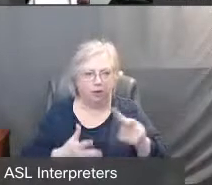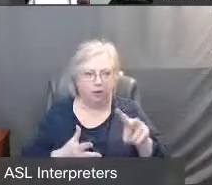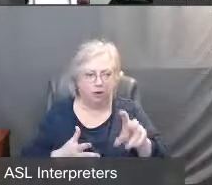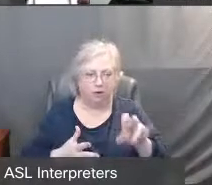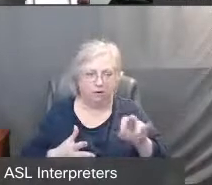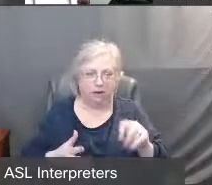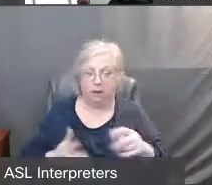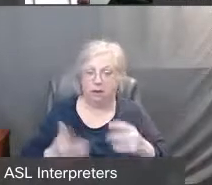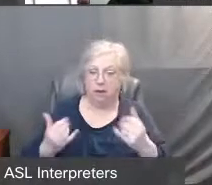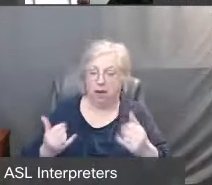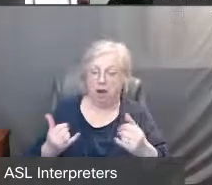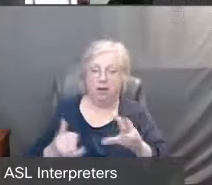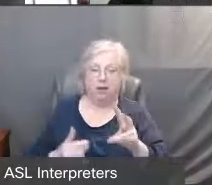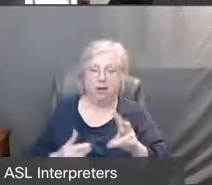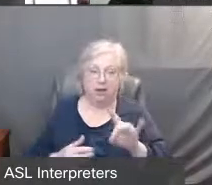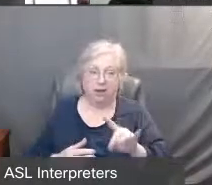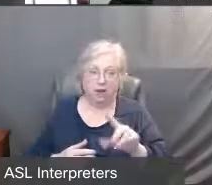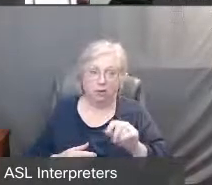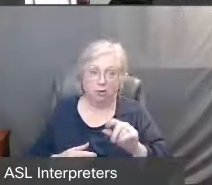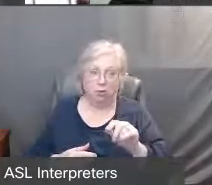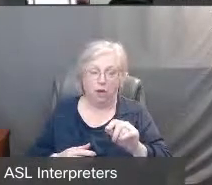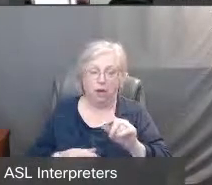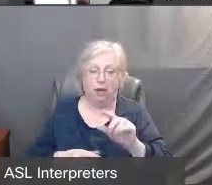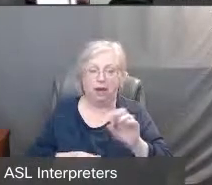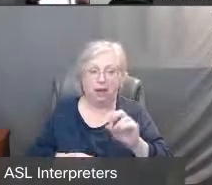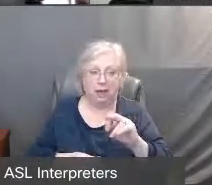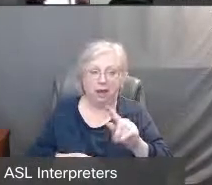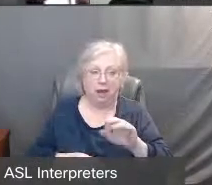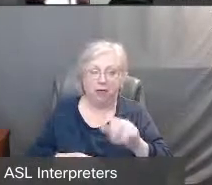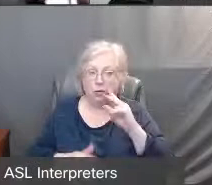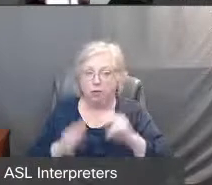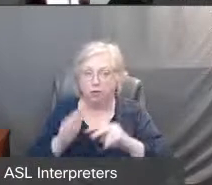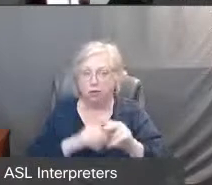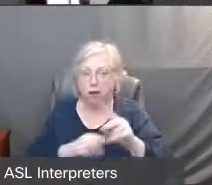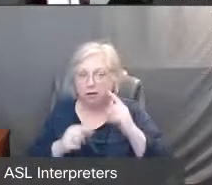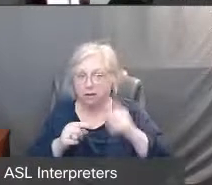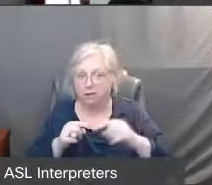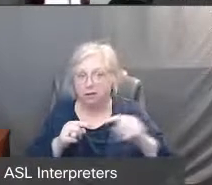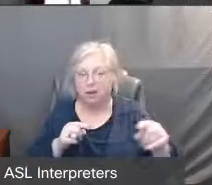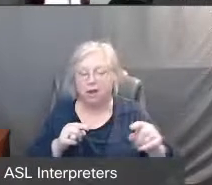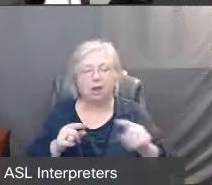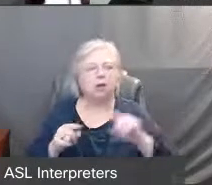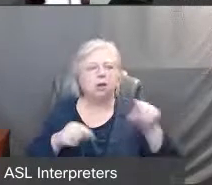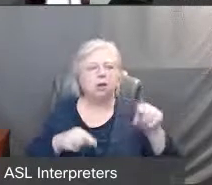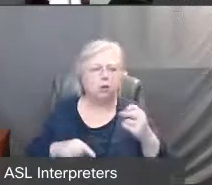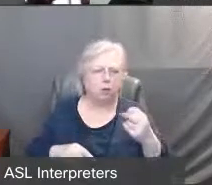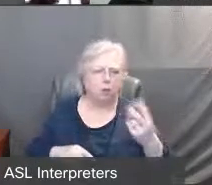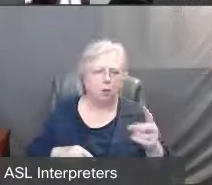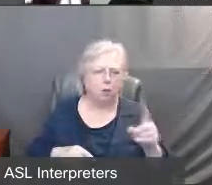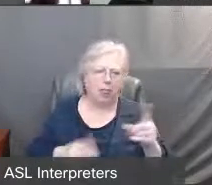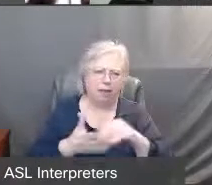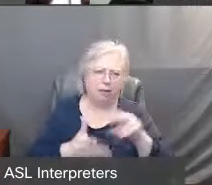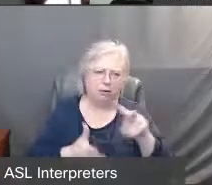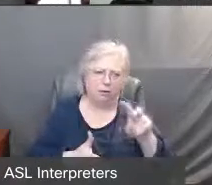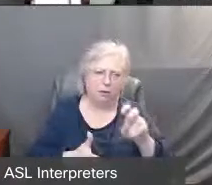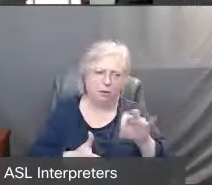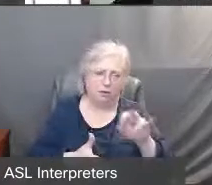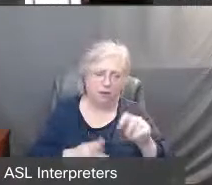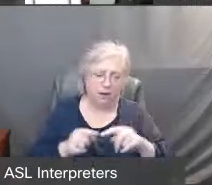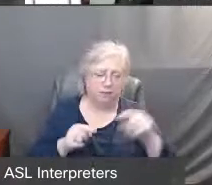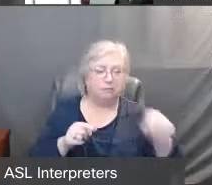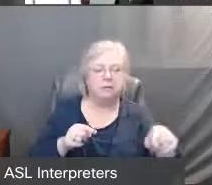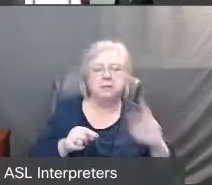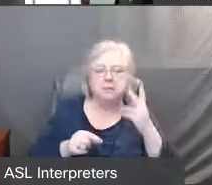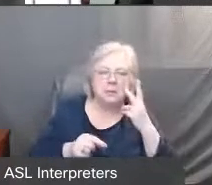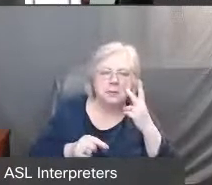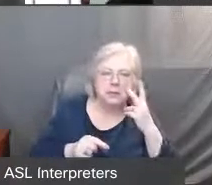for 7820 Cantrell Road. You go to 1,200 feet, you can see where that is.